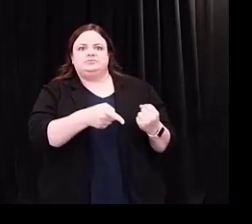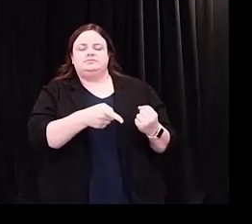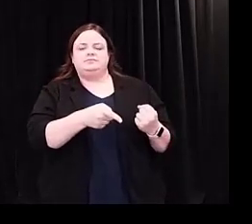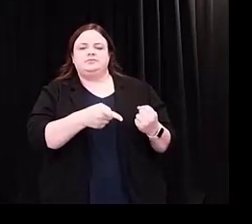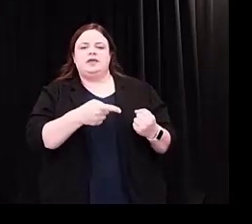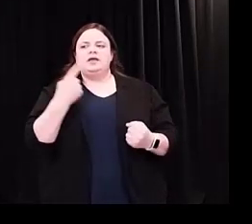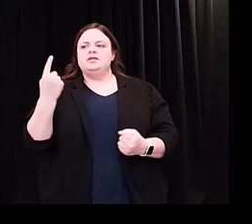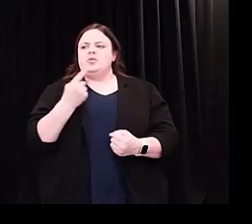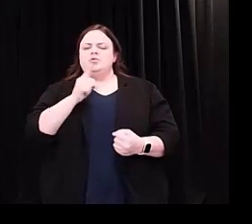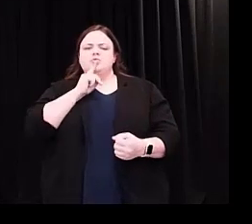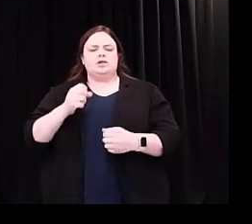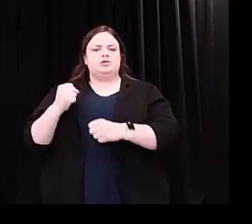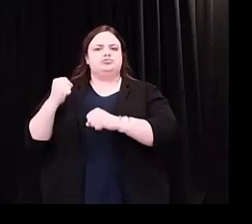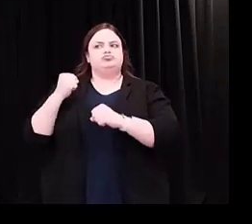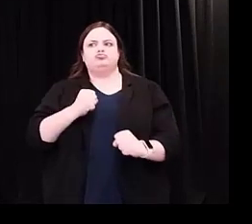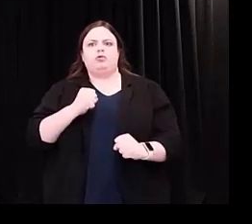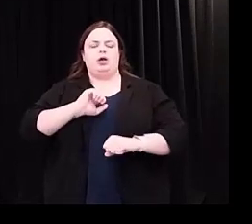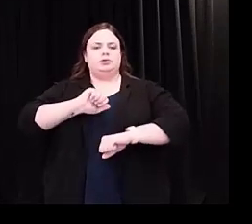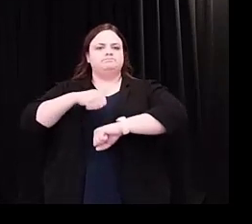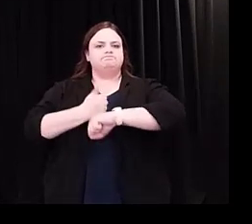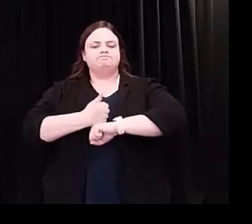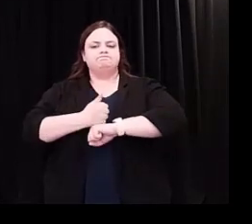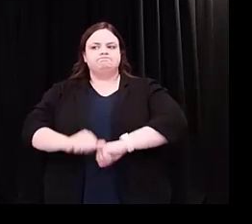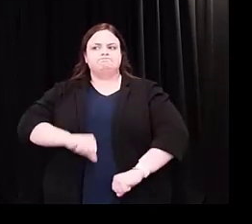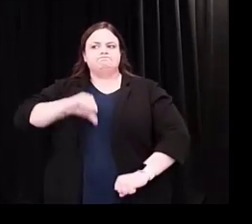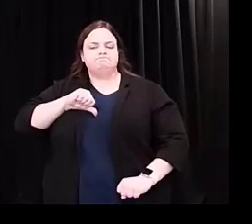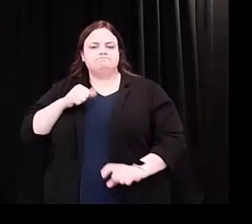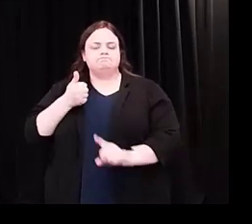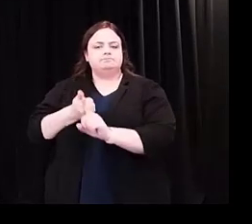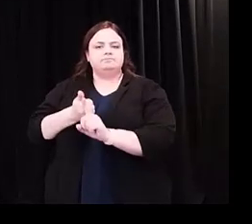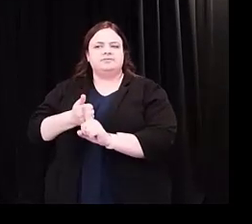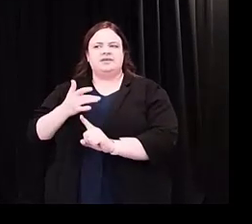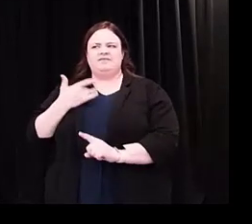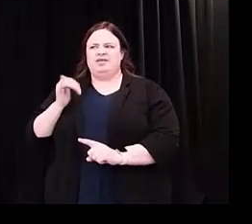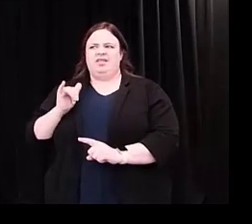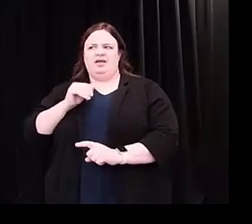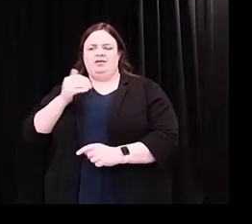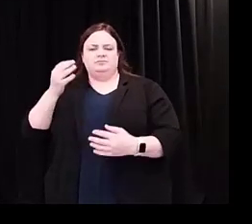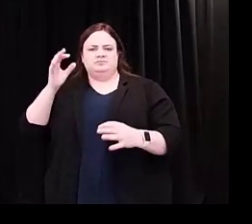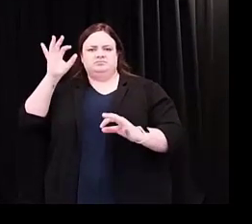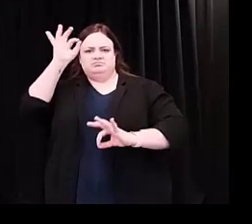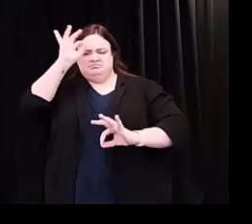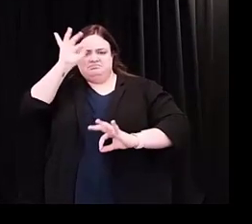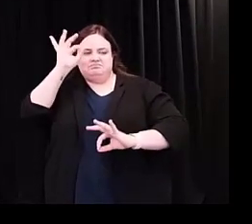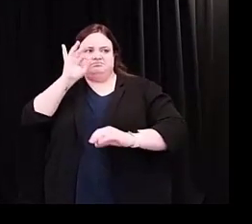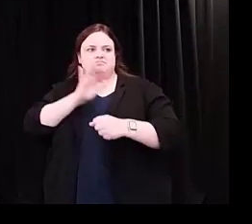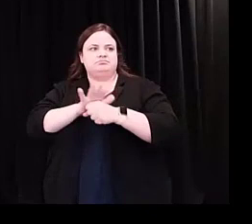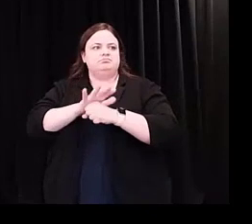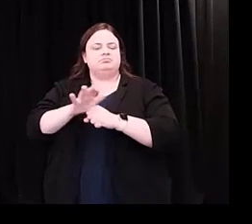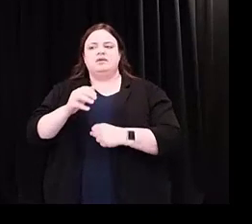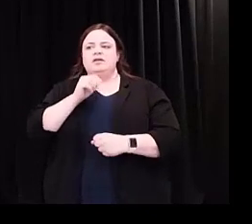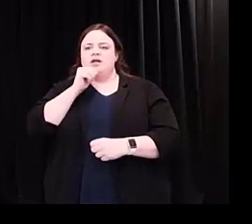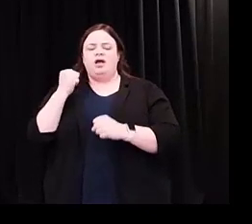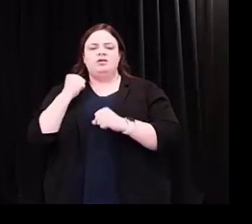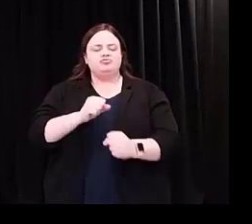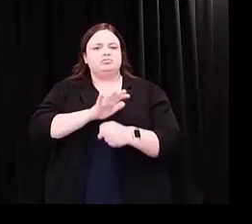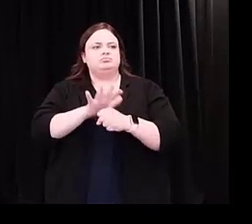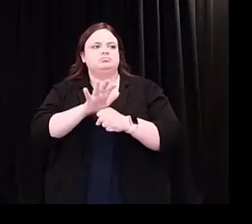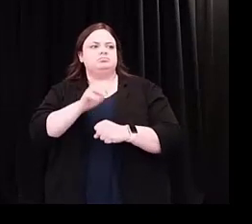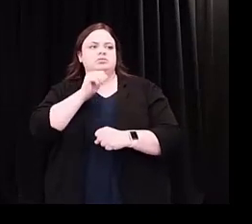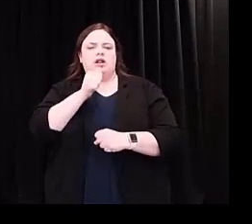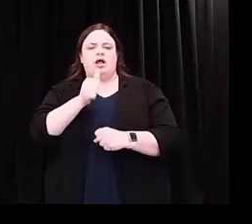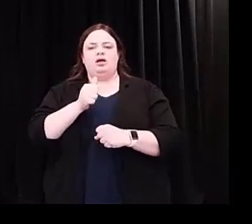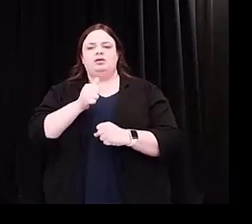is strong and established like that feels like they don't know enough, they're not strong enough on their